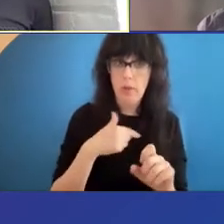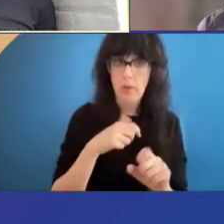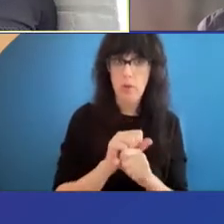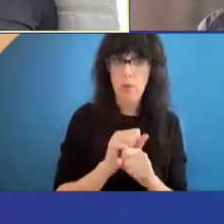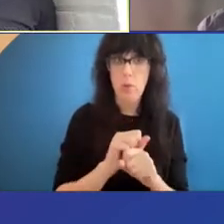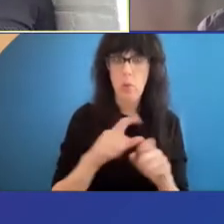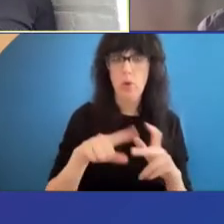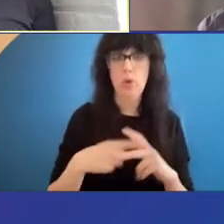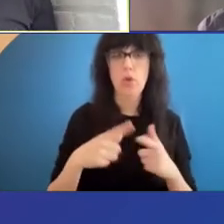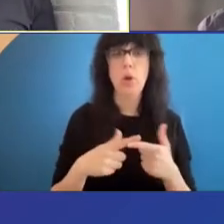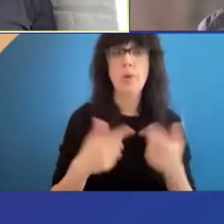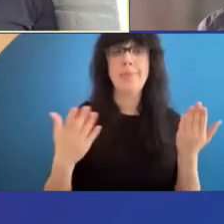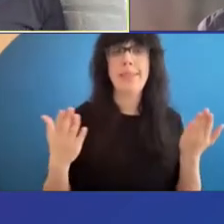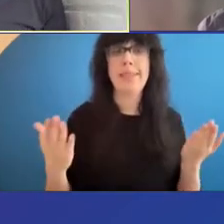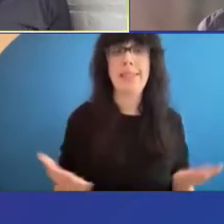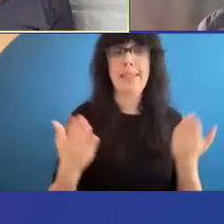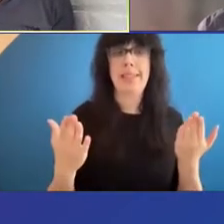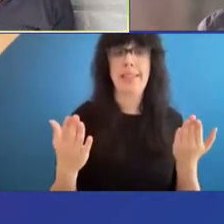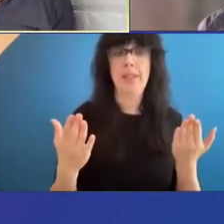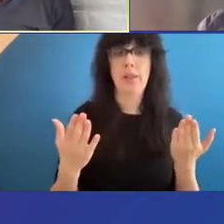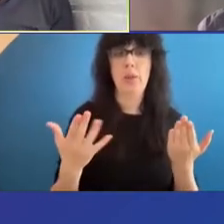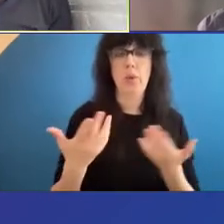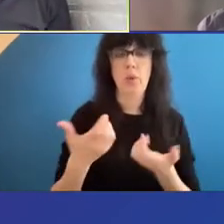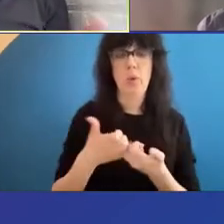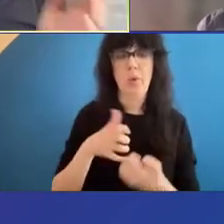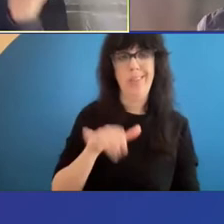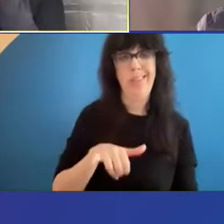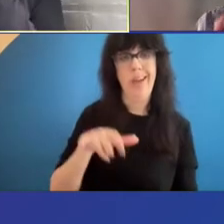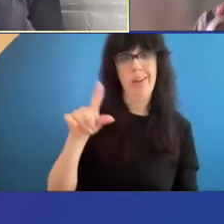here with this question.